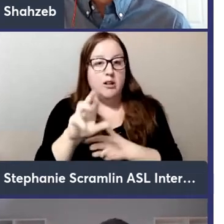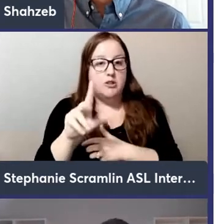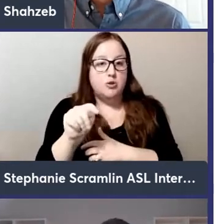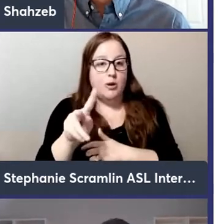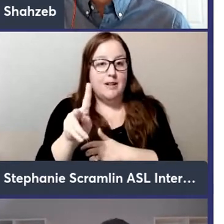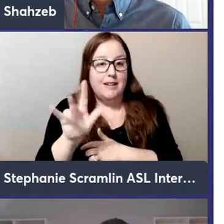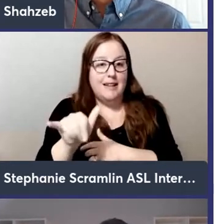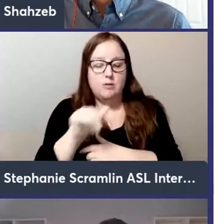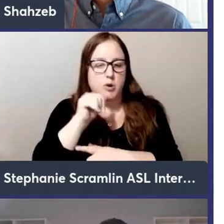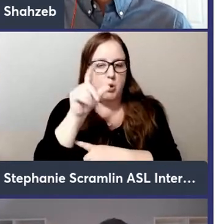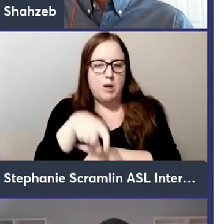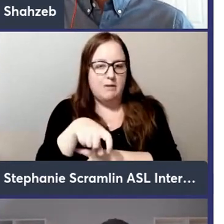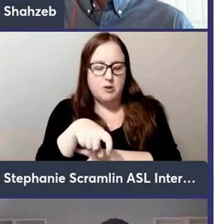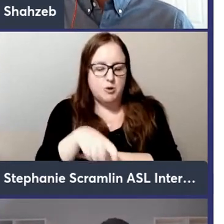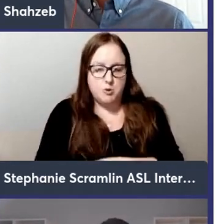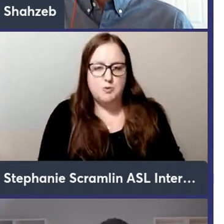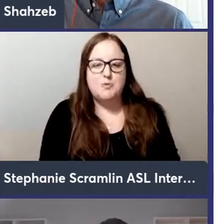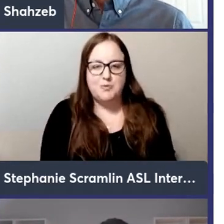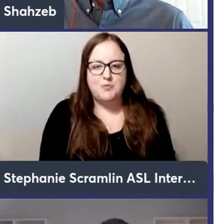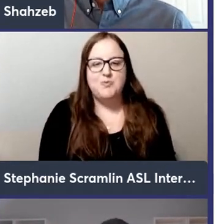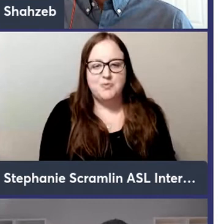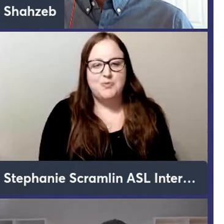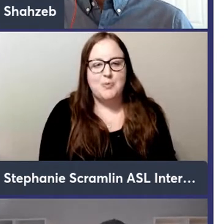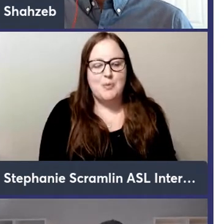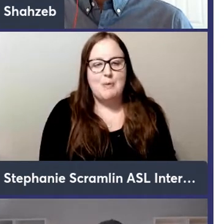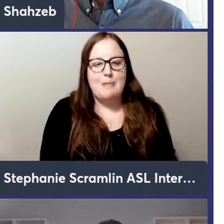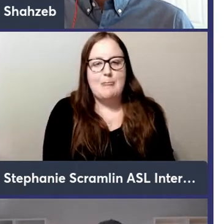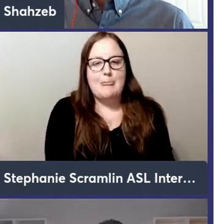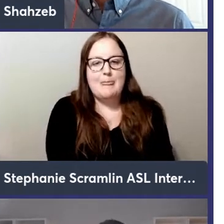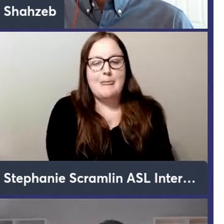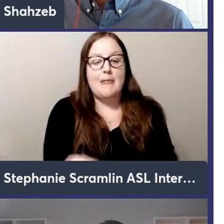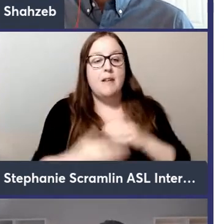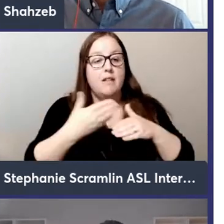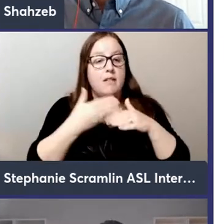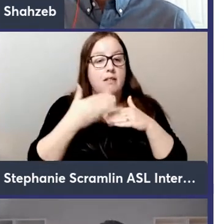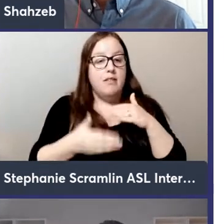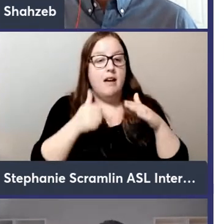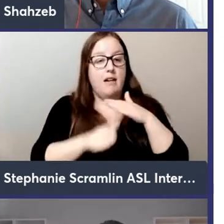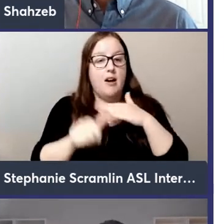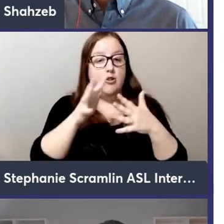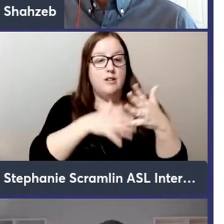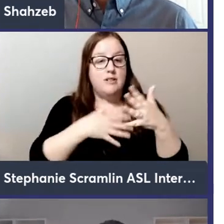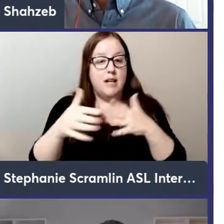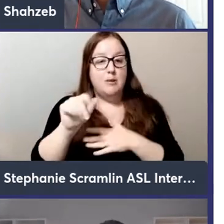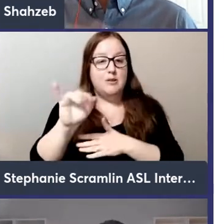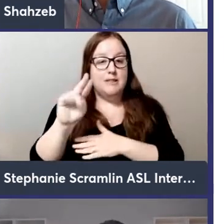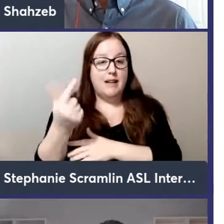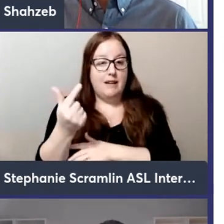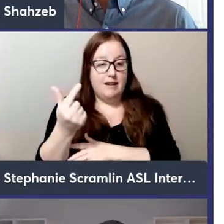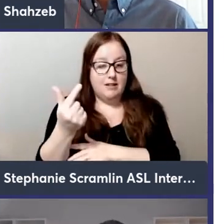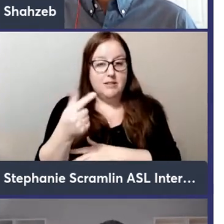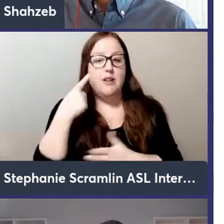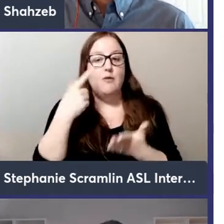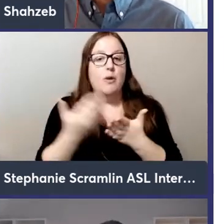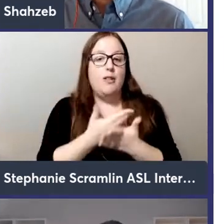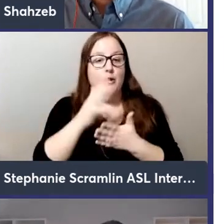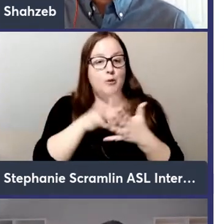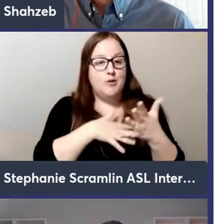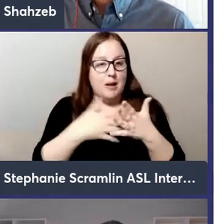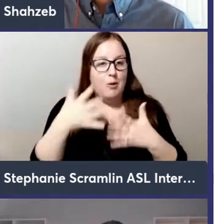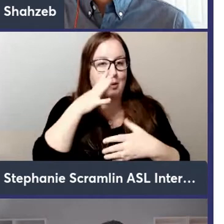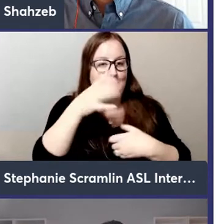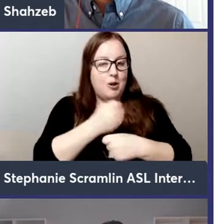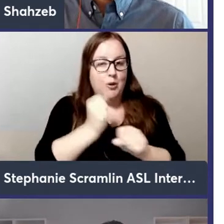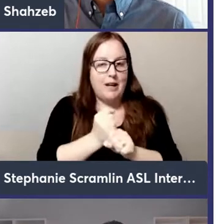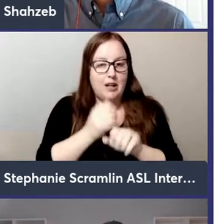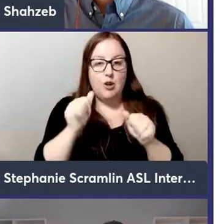to input that. Got it. Then you go on to the table settings. So these are the table settings for the new table that is going to be created. You